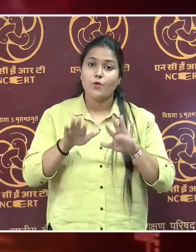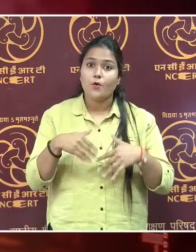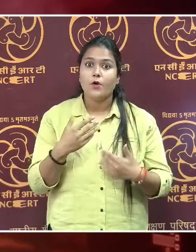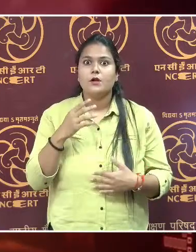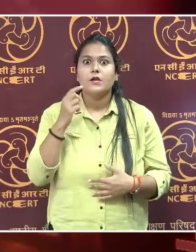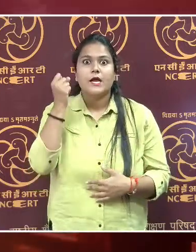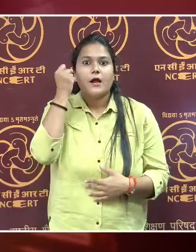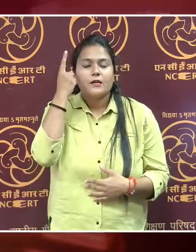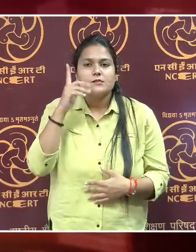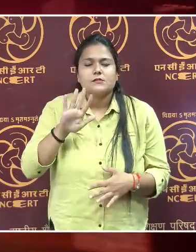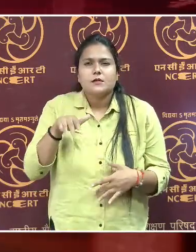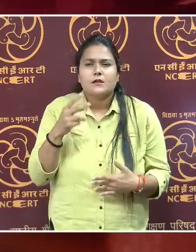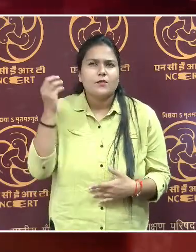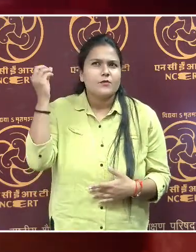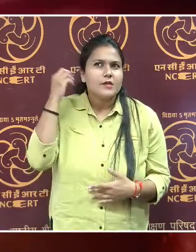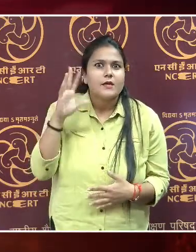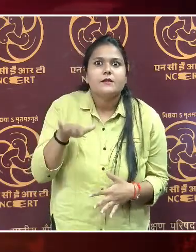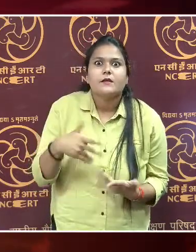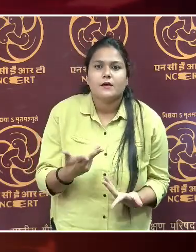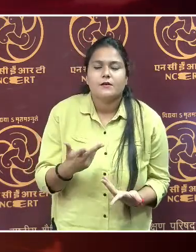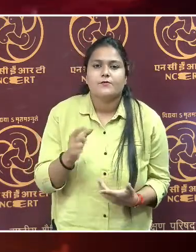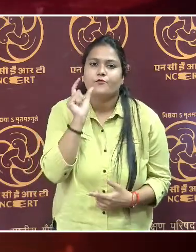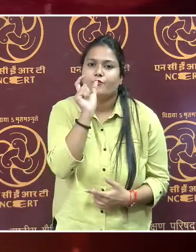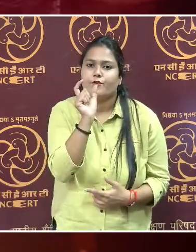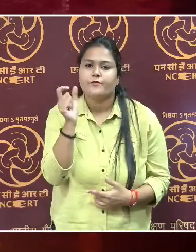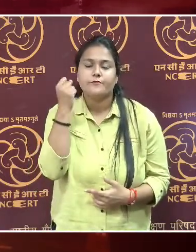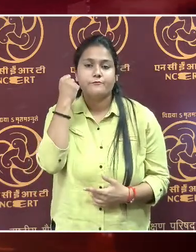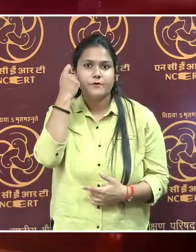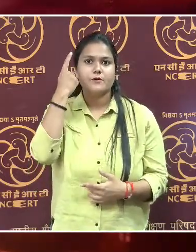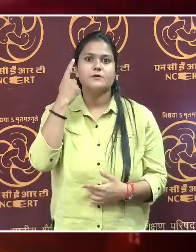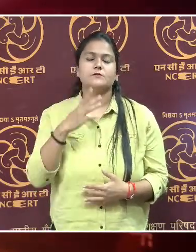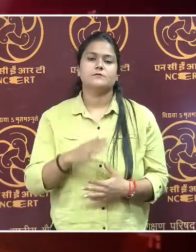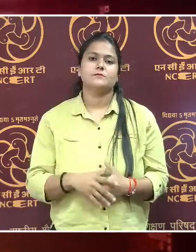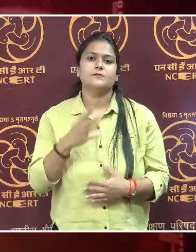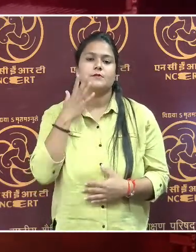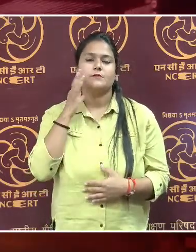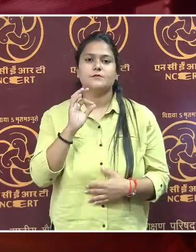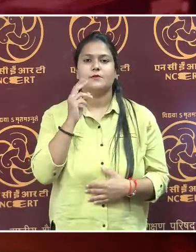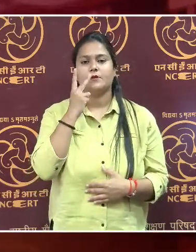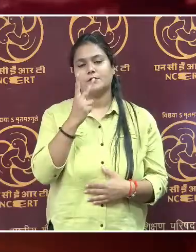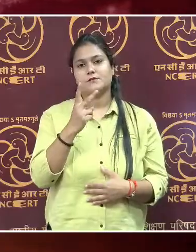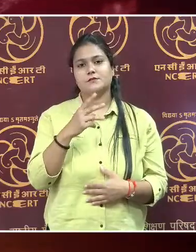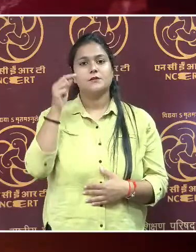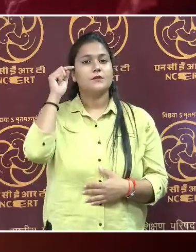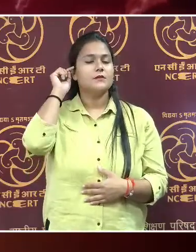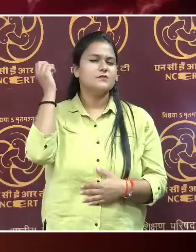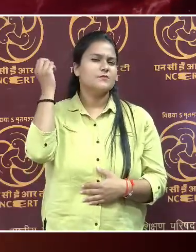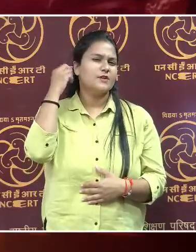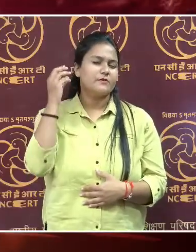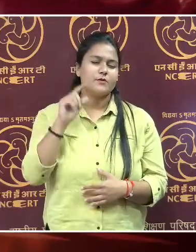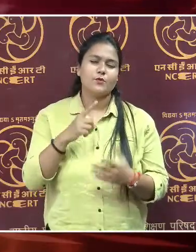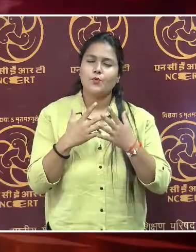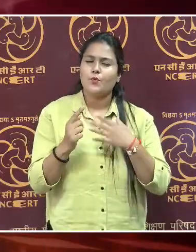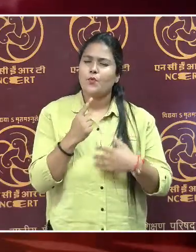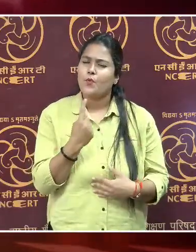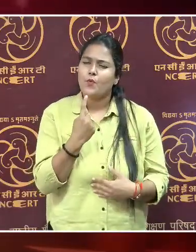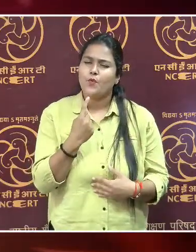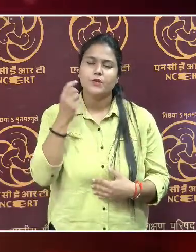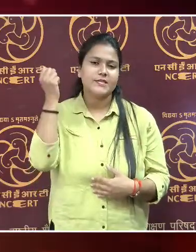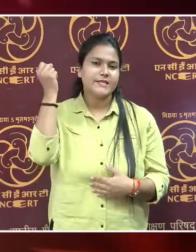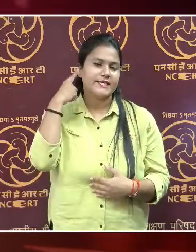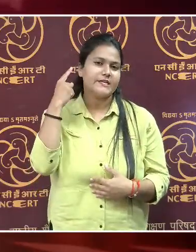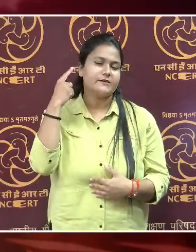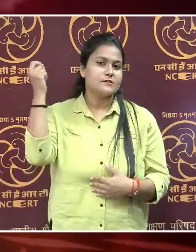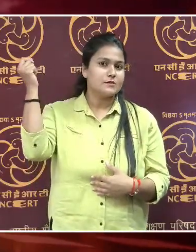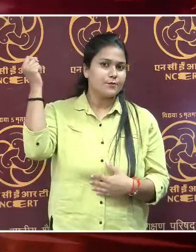till here the auditory, till the inner ear, this part we can just hear the sound. Okay, but for us to understand what